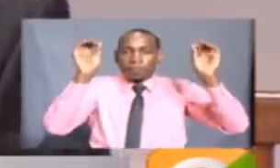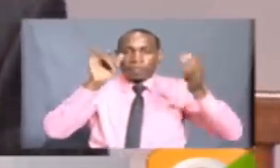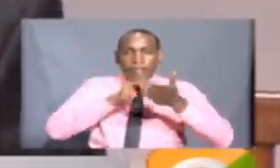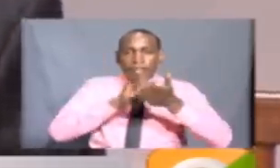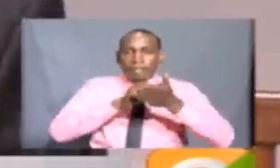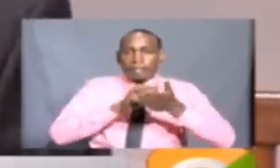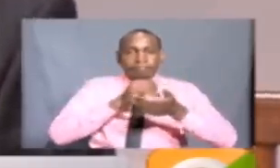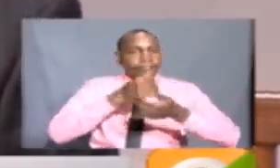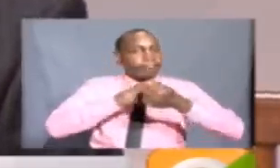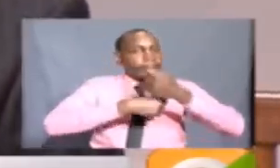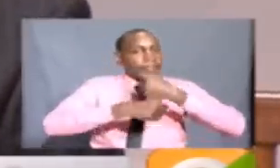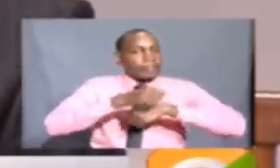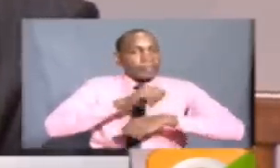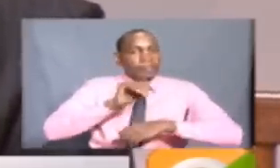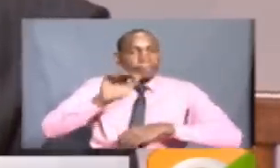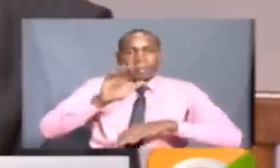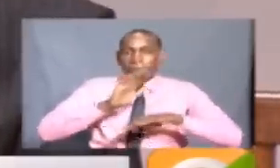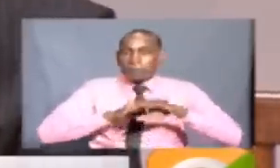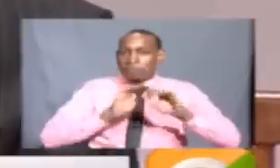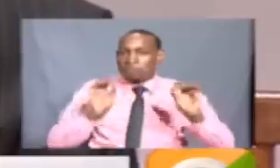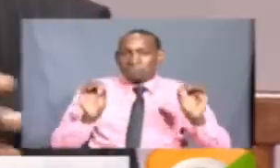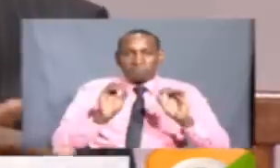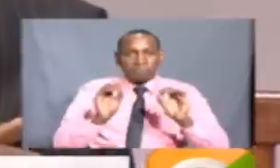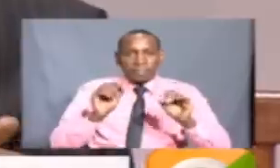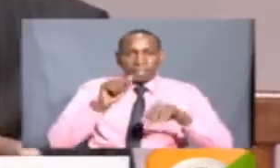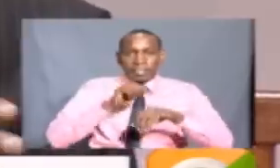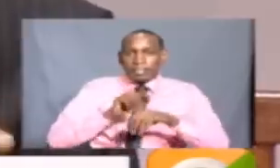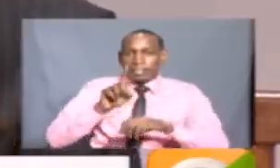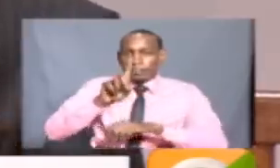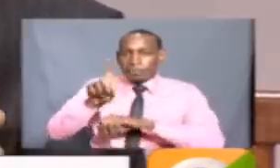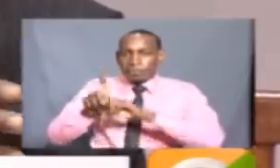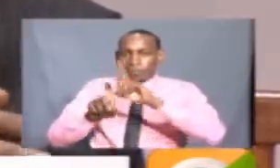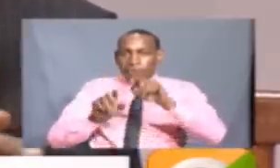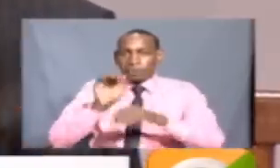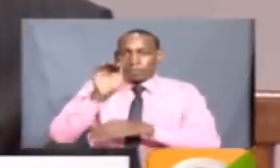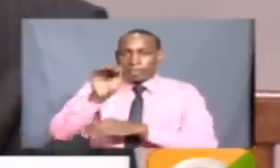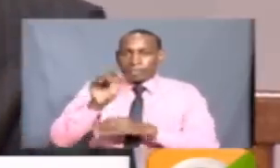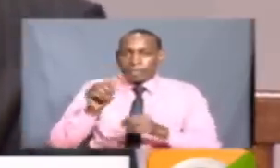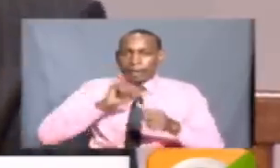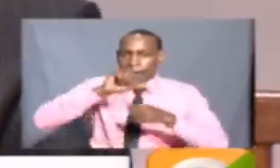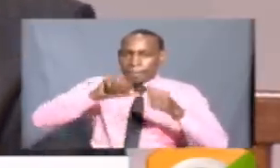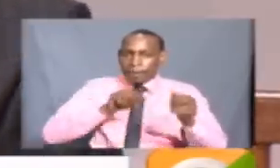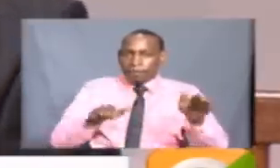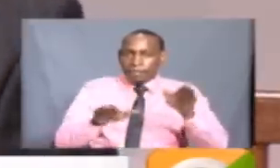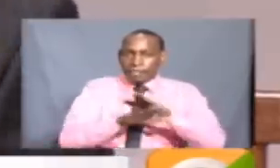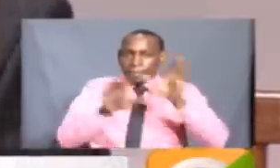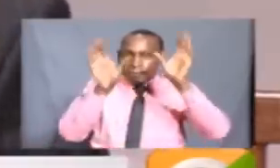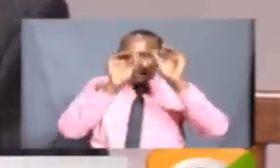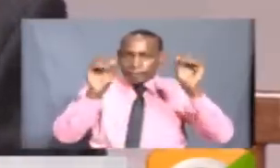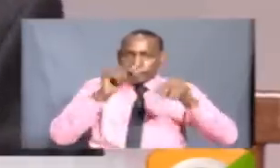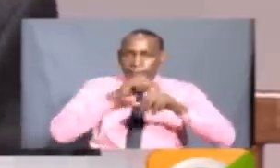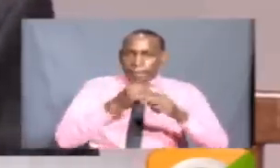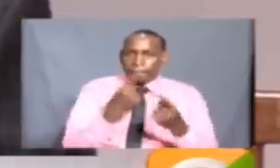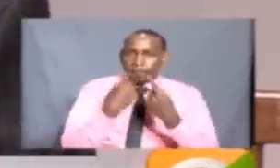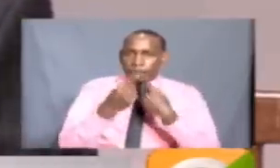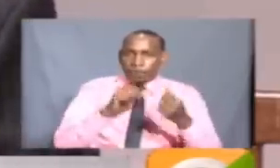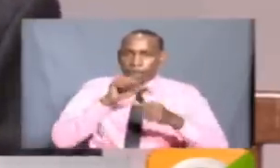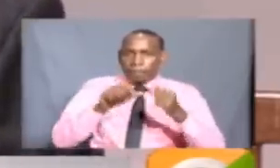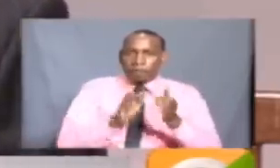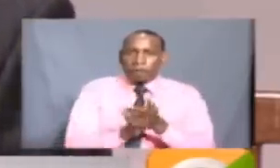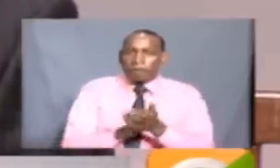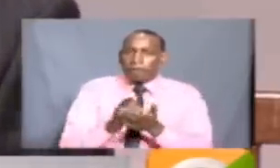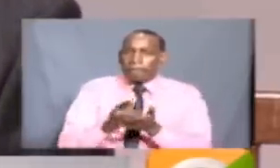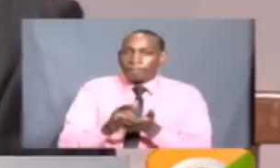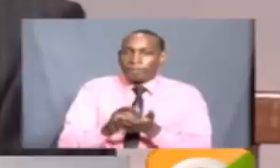is not right, when we ask questions about the deputy president, when we talk about overborrowing